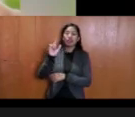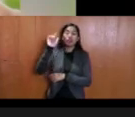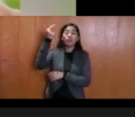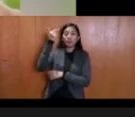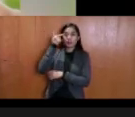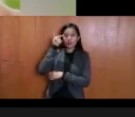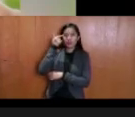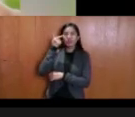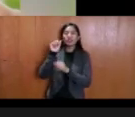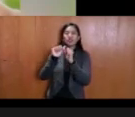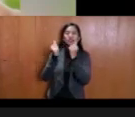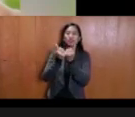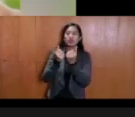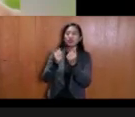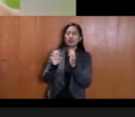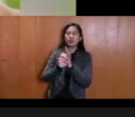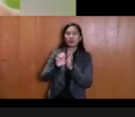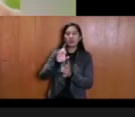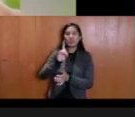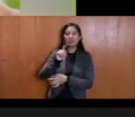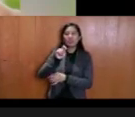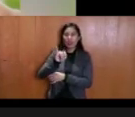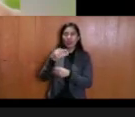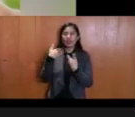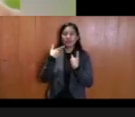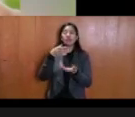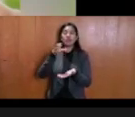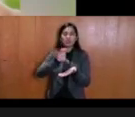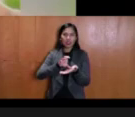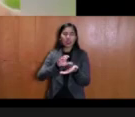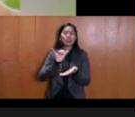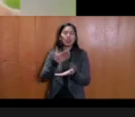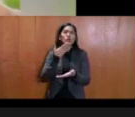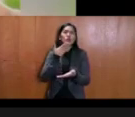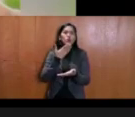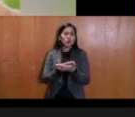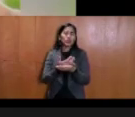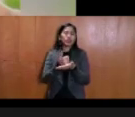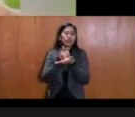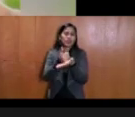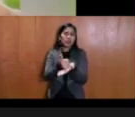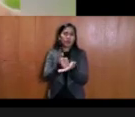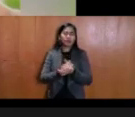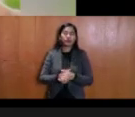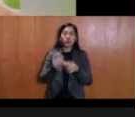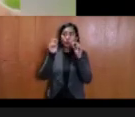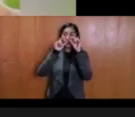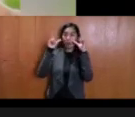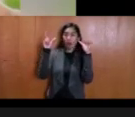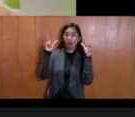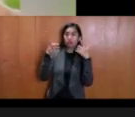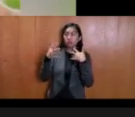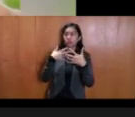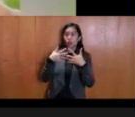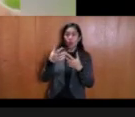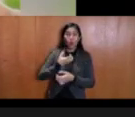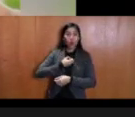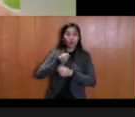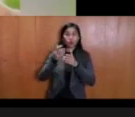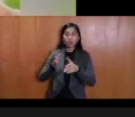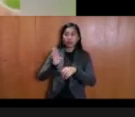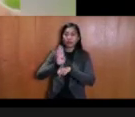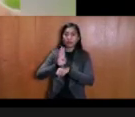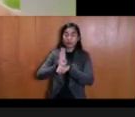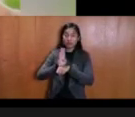is investing into or planning to invest into, then that would be a very big help. And you'll be surprised that even owners have to deal